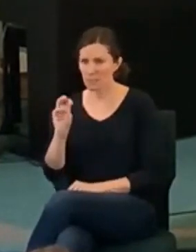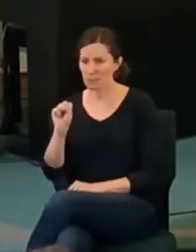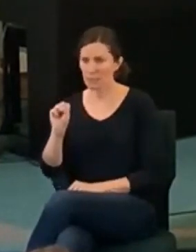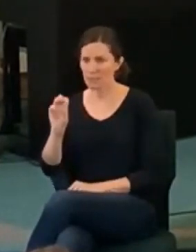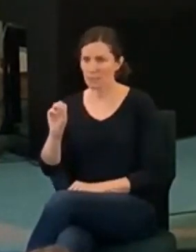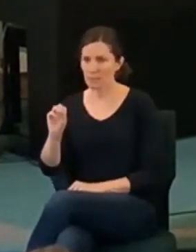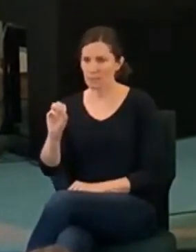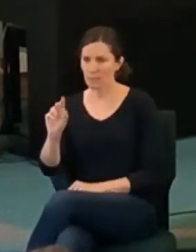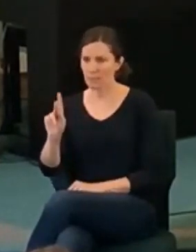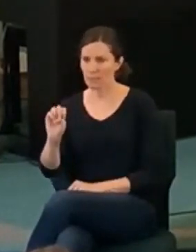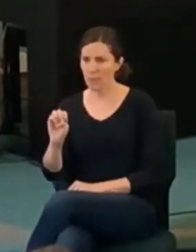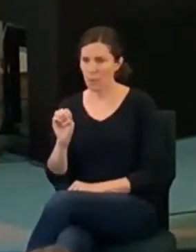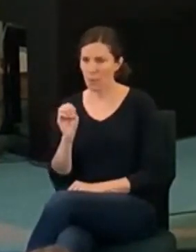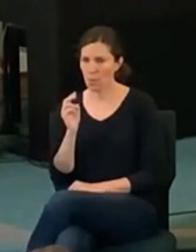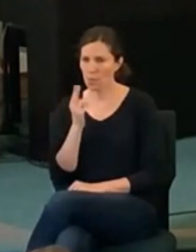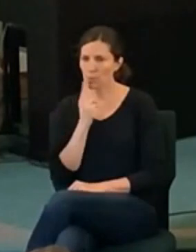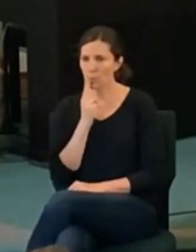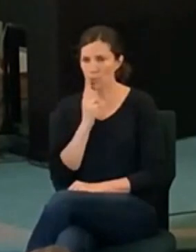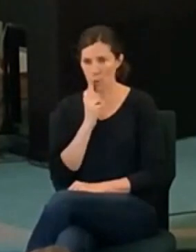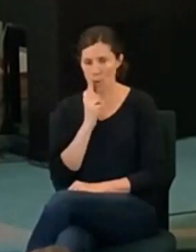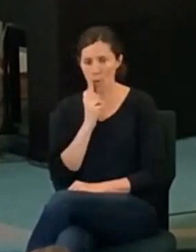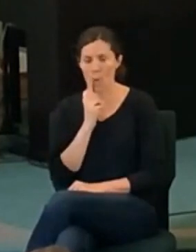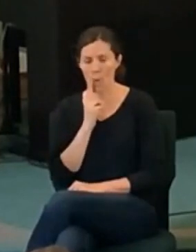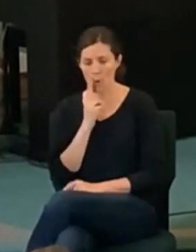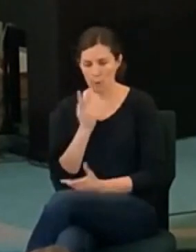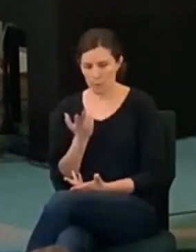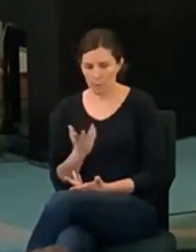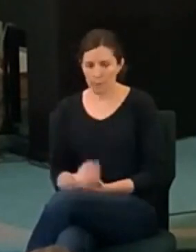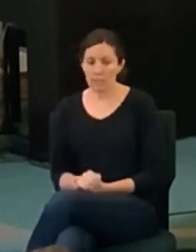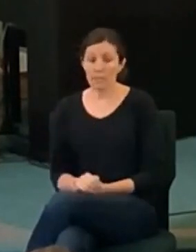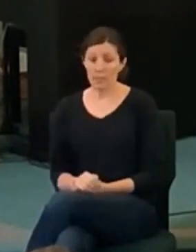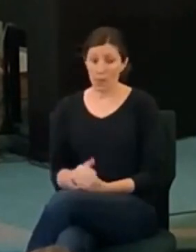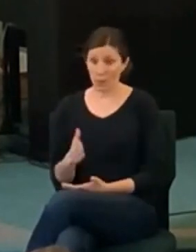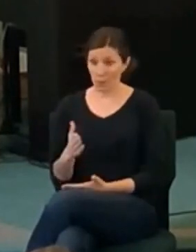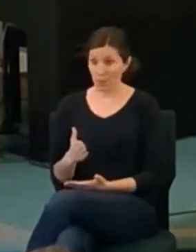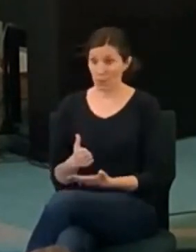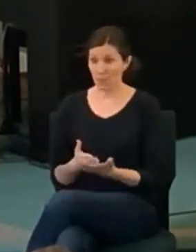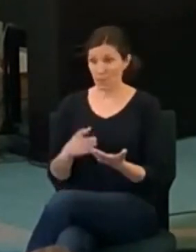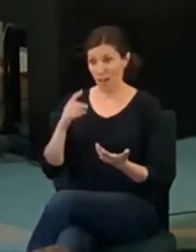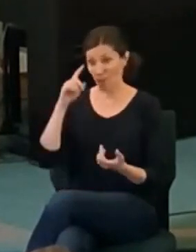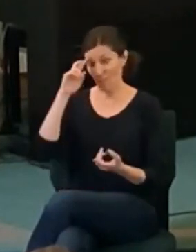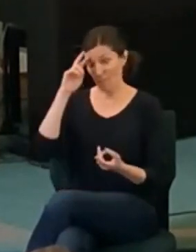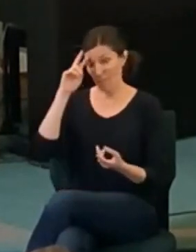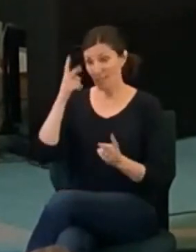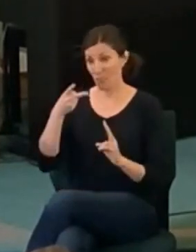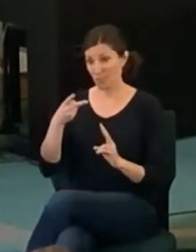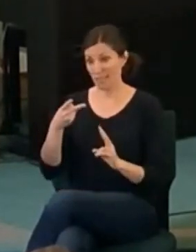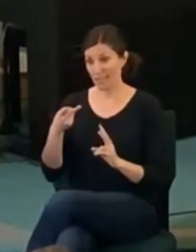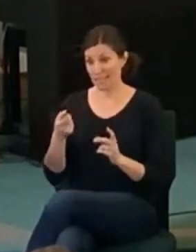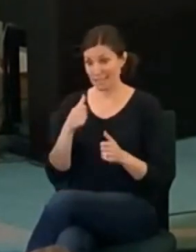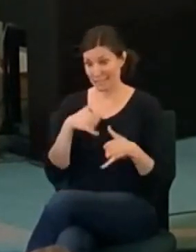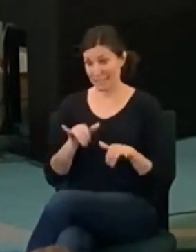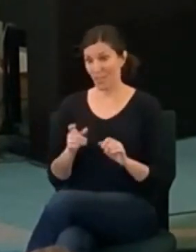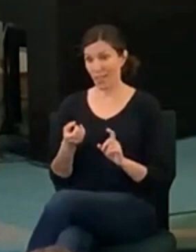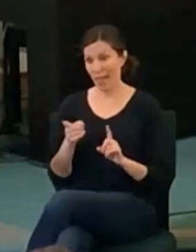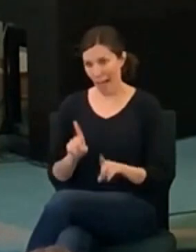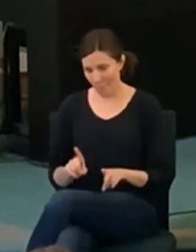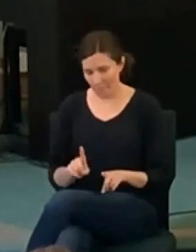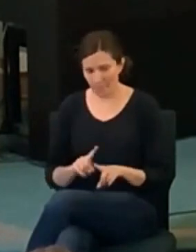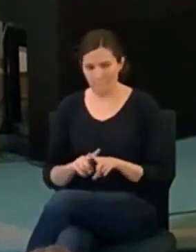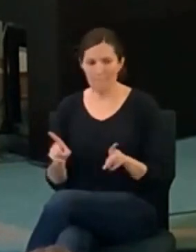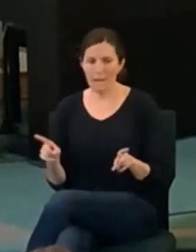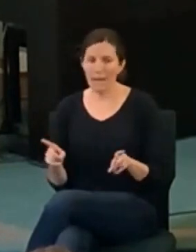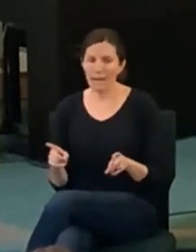say. I can't go to church because I smoke cigarettes. Many of those are misconceptions that people